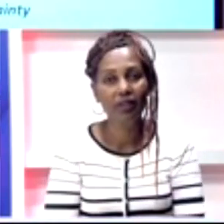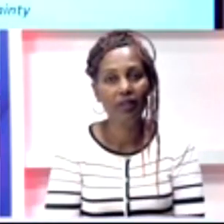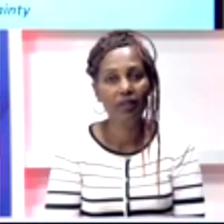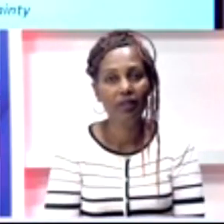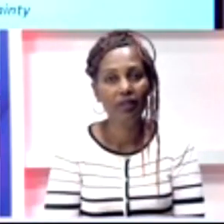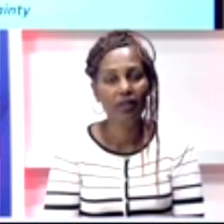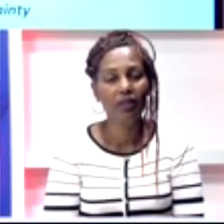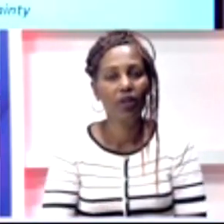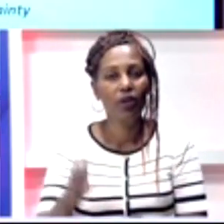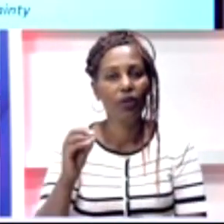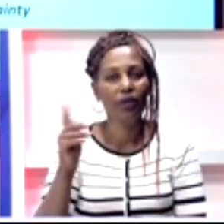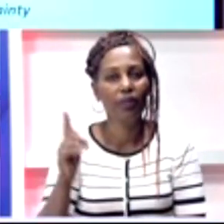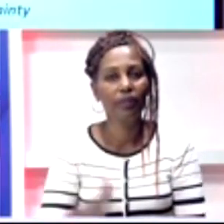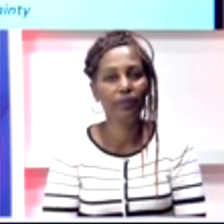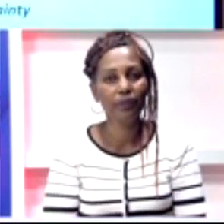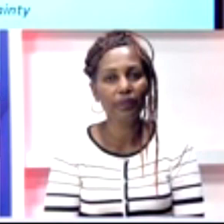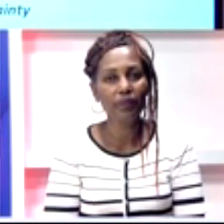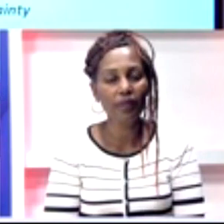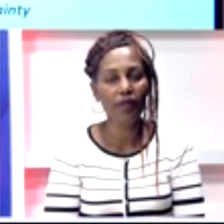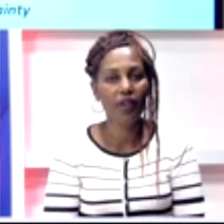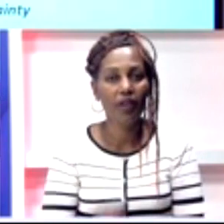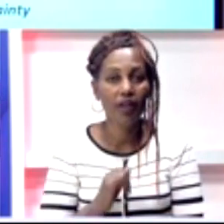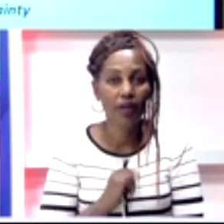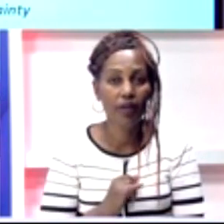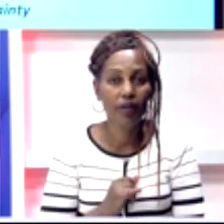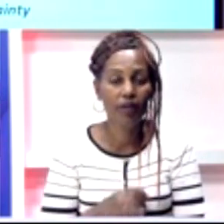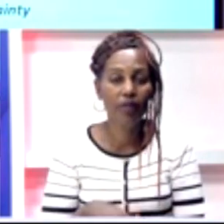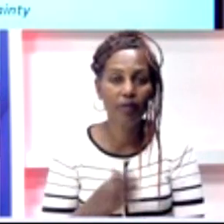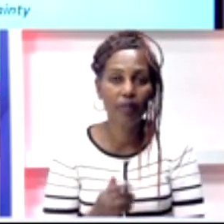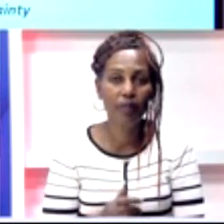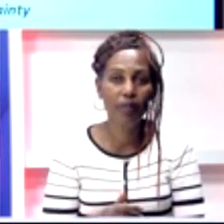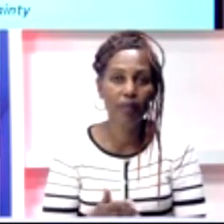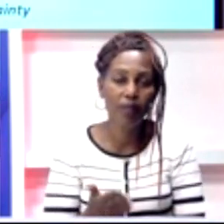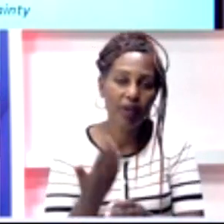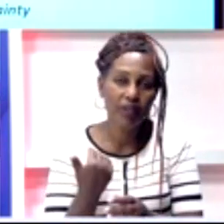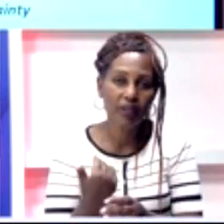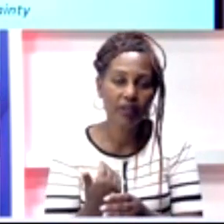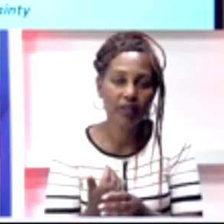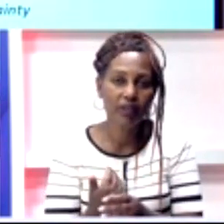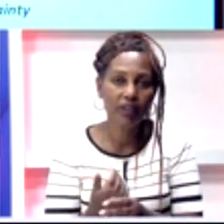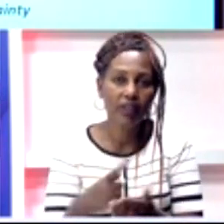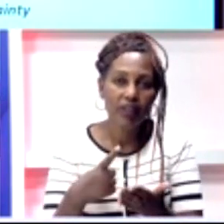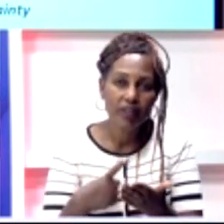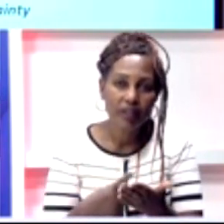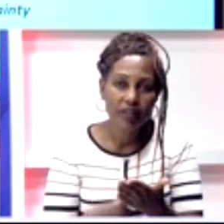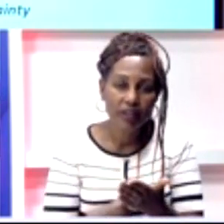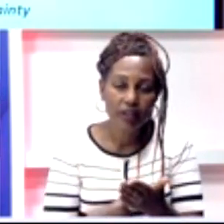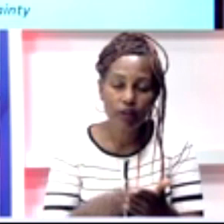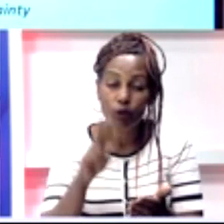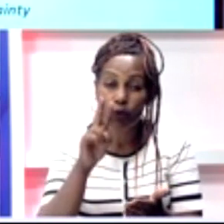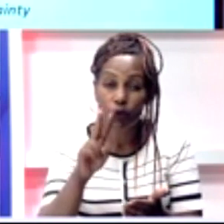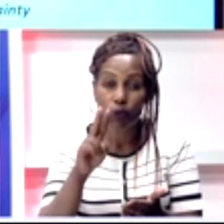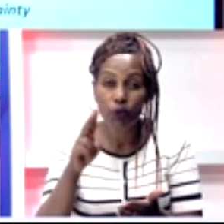Okay, I want your feedback. Did you get these two concepts or